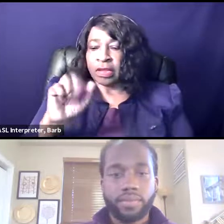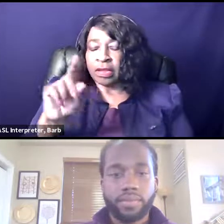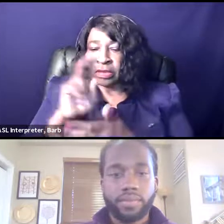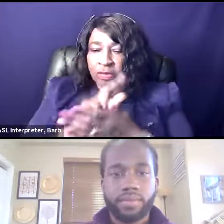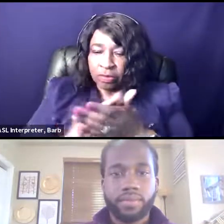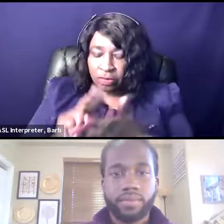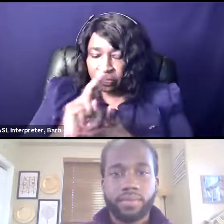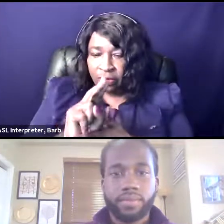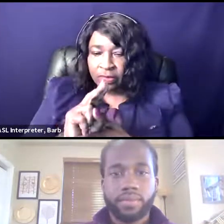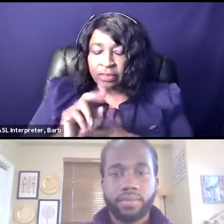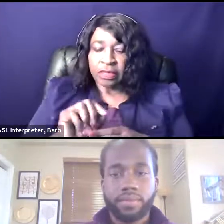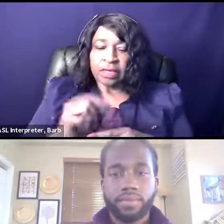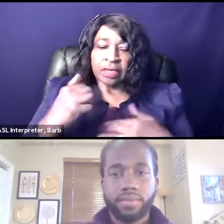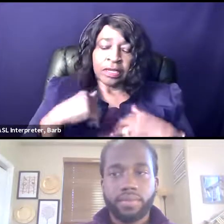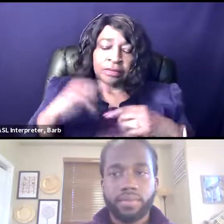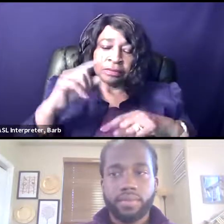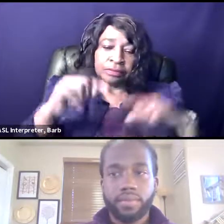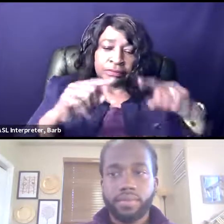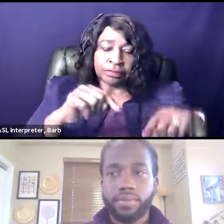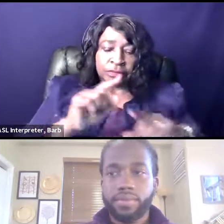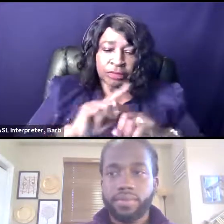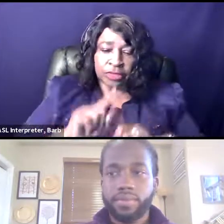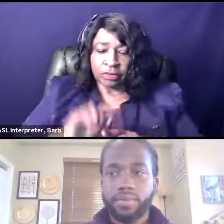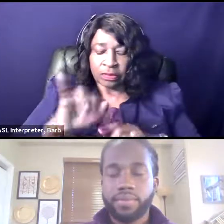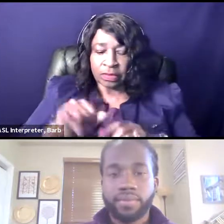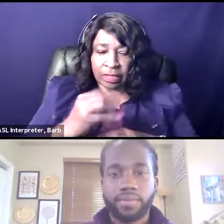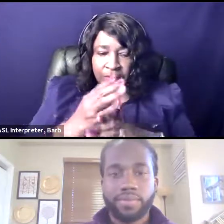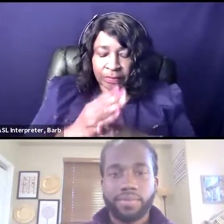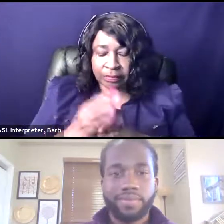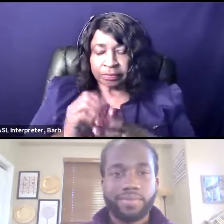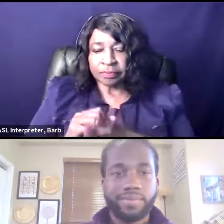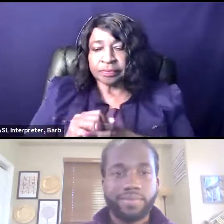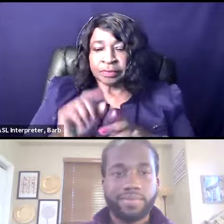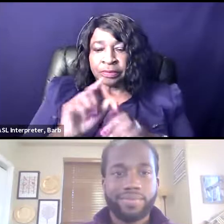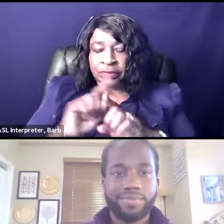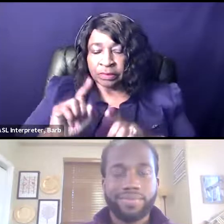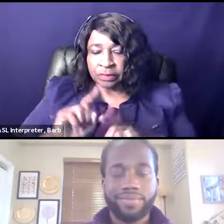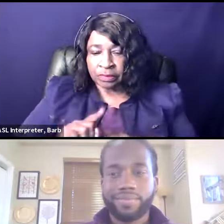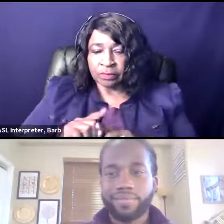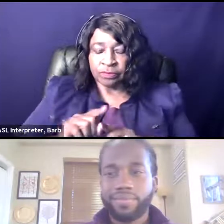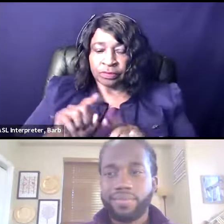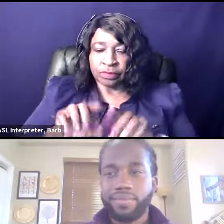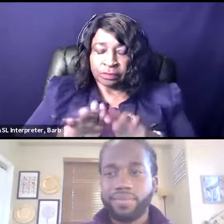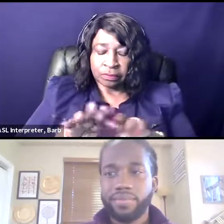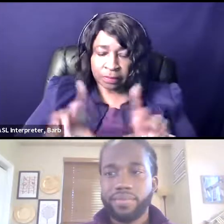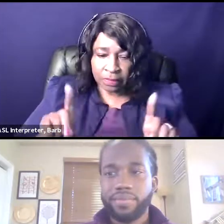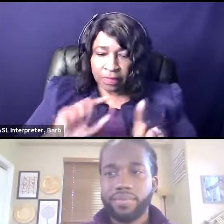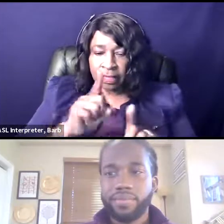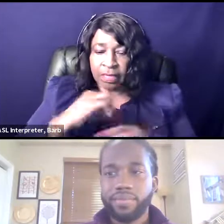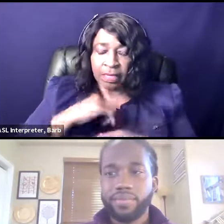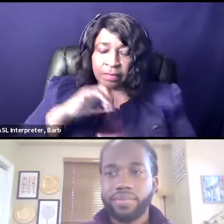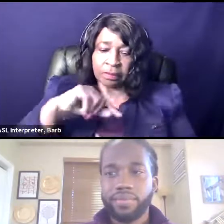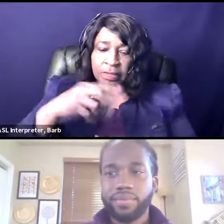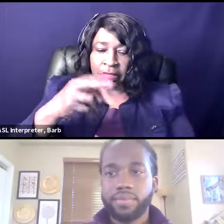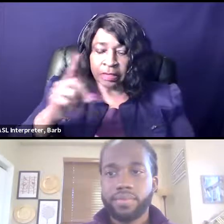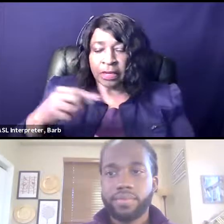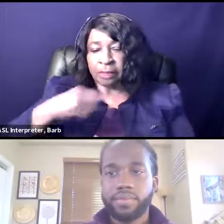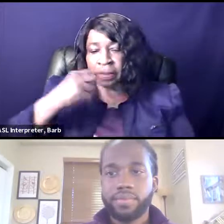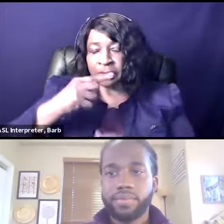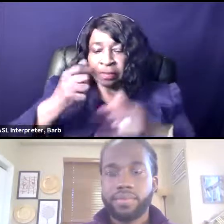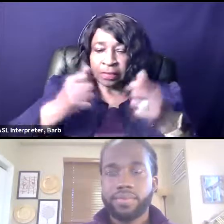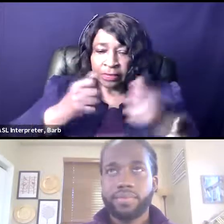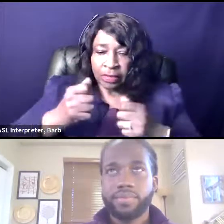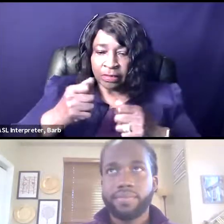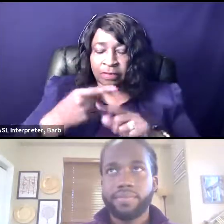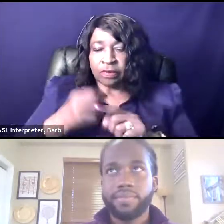at UPenn. He is an interdisciplinary scholar, which we love at the Black Freedom Lectures. He has a PhD in public administration from the